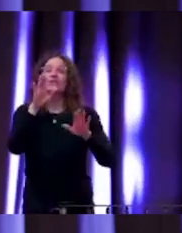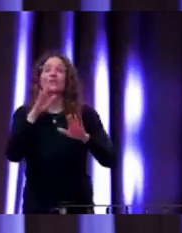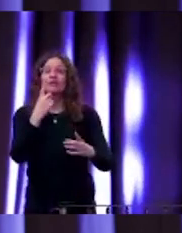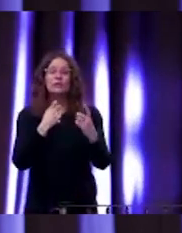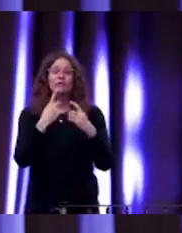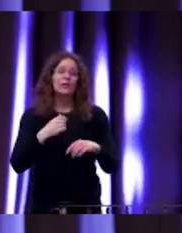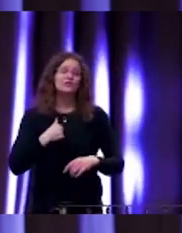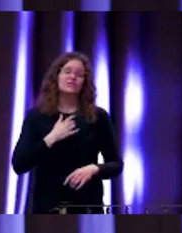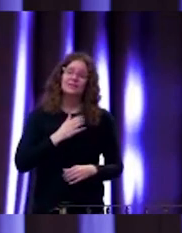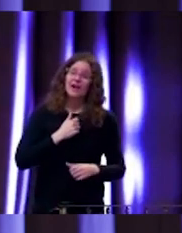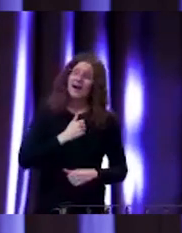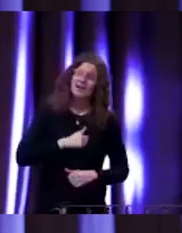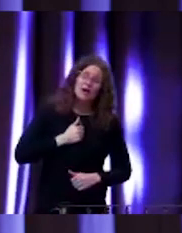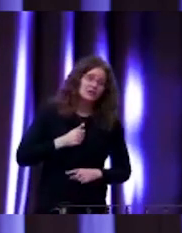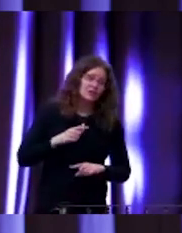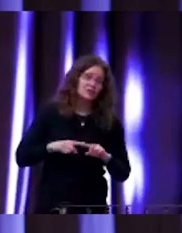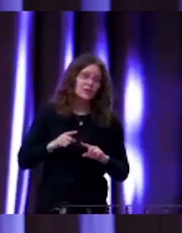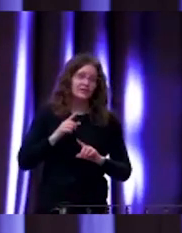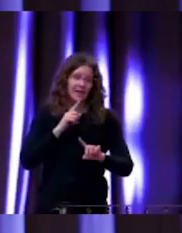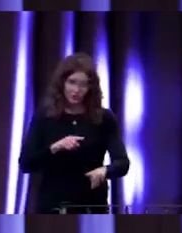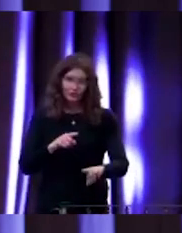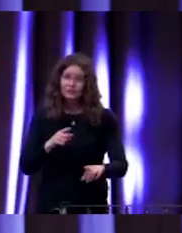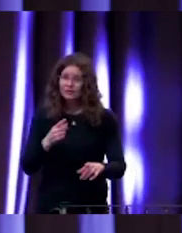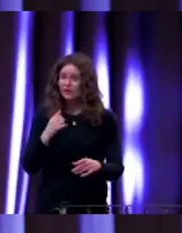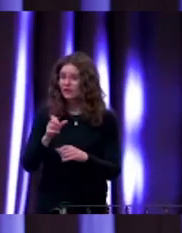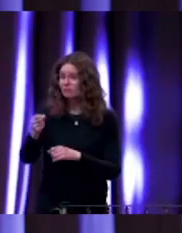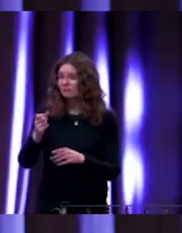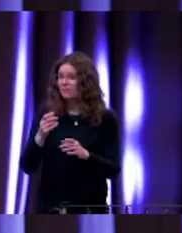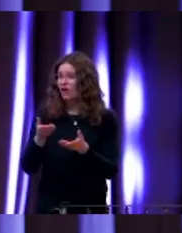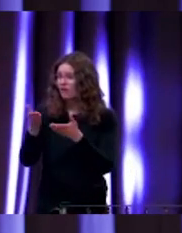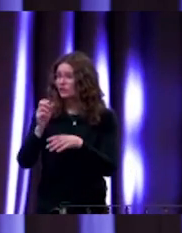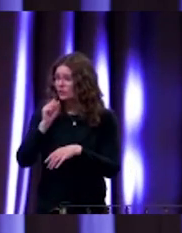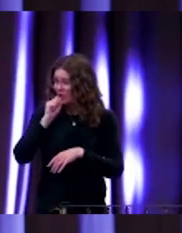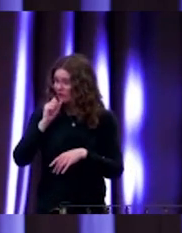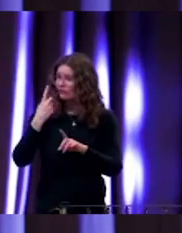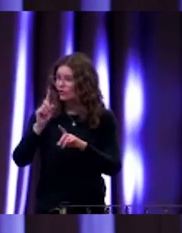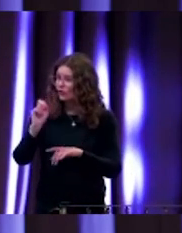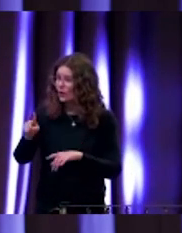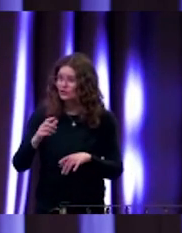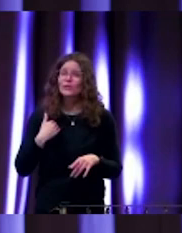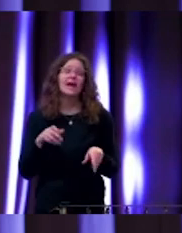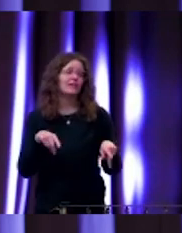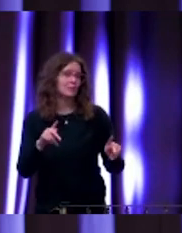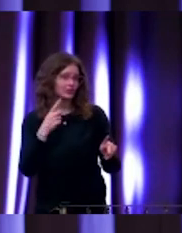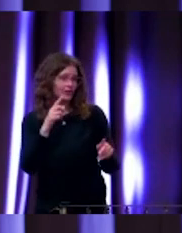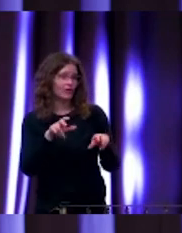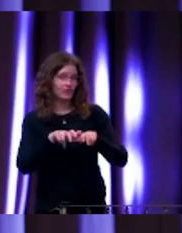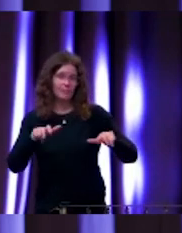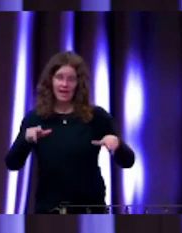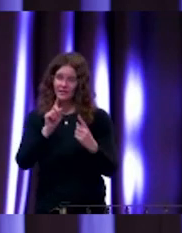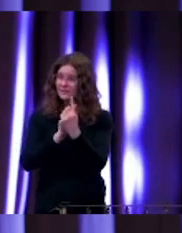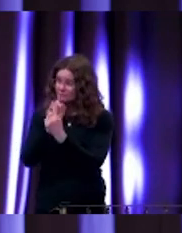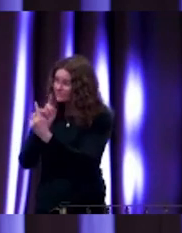thank you for all your wonderful questions today. I apologize if I wasn't able to get to you. We do have some time built in towards the end, so you'll have an opportunity to speak